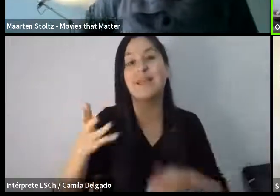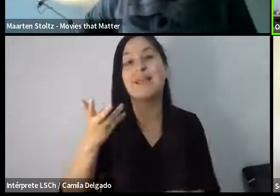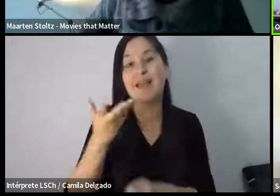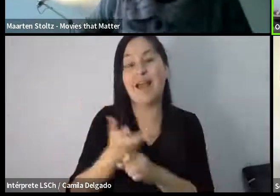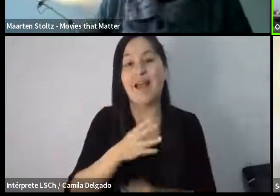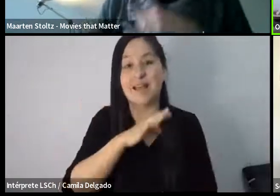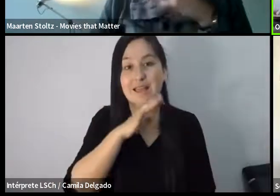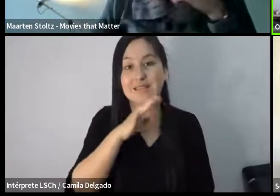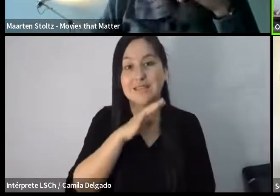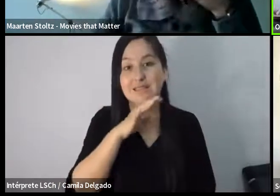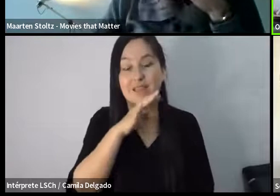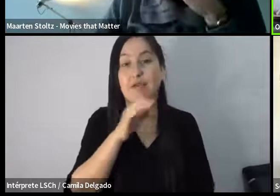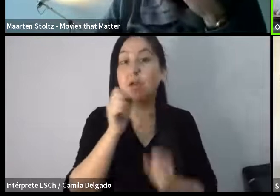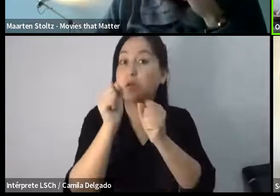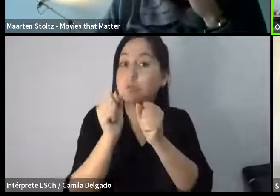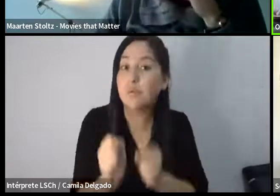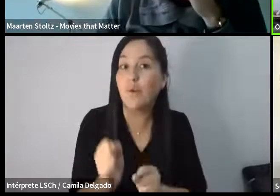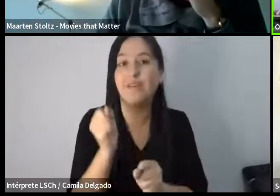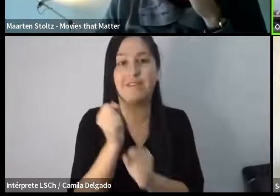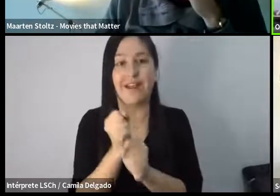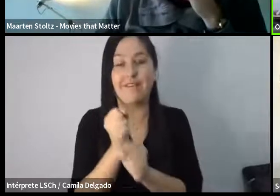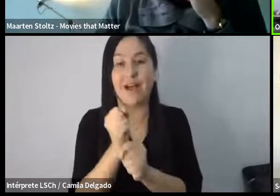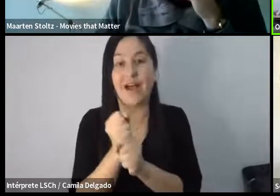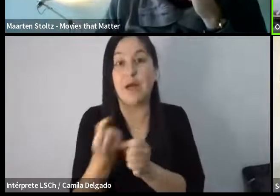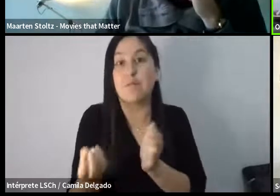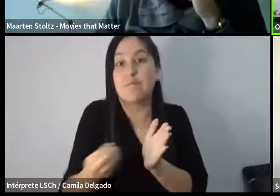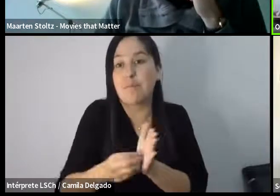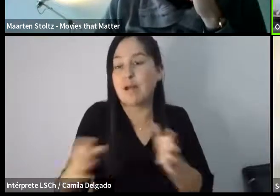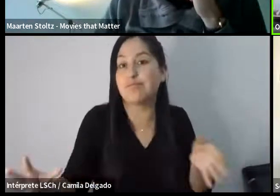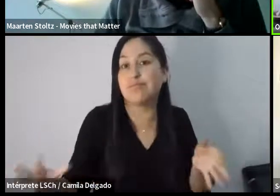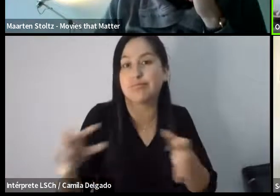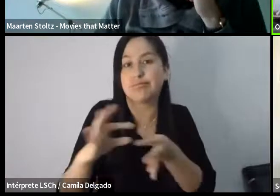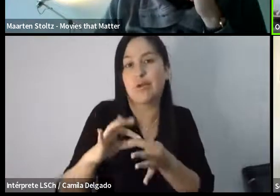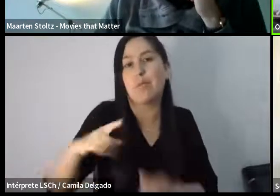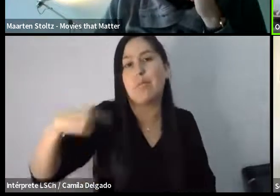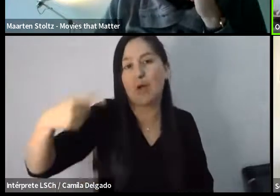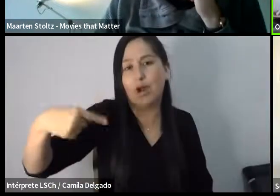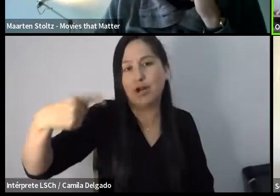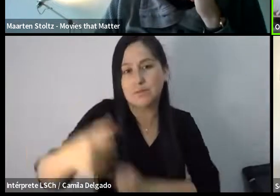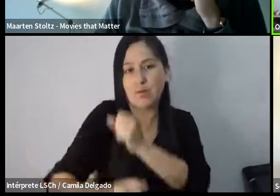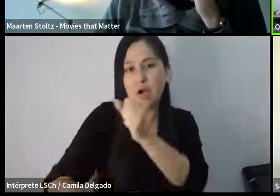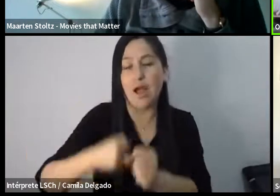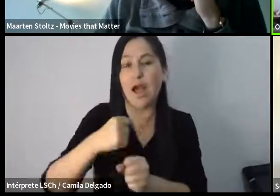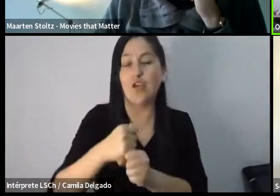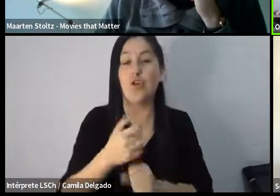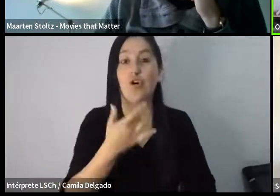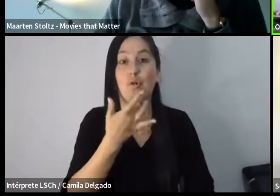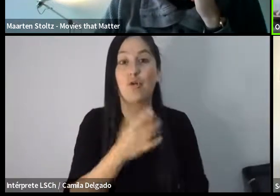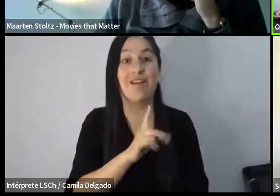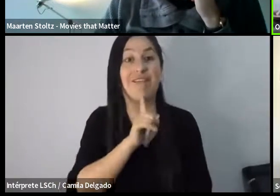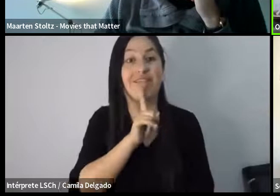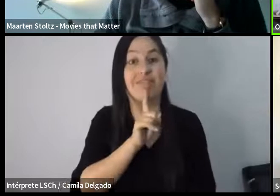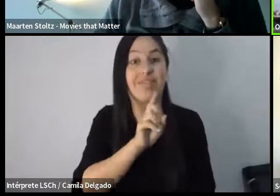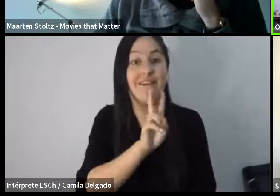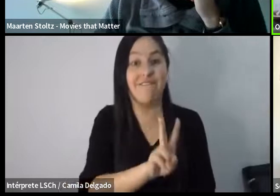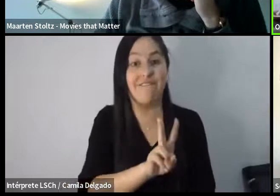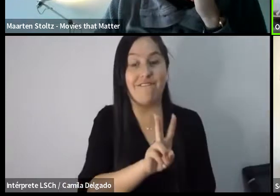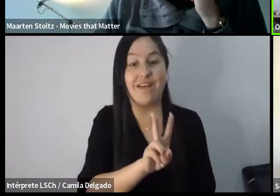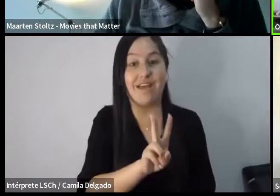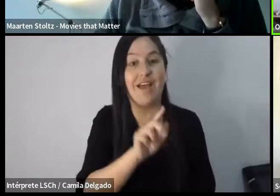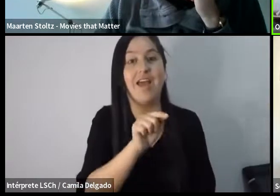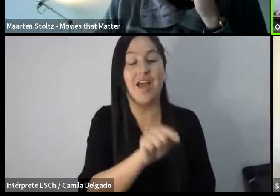it for the next years, because I think that the television is really a great platform to distribute human